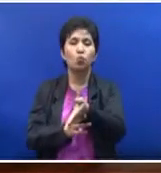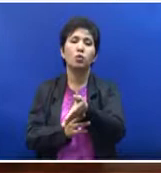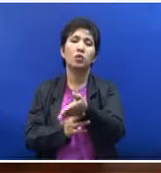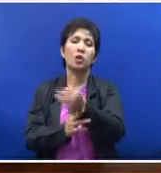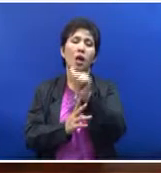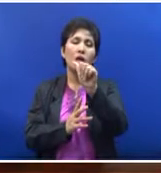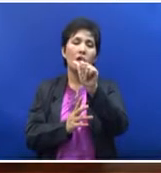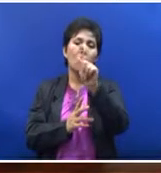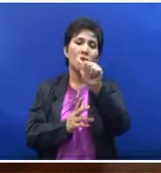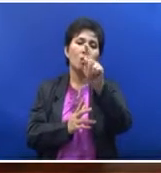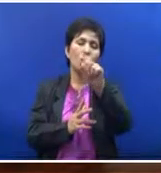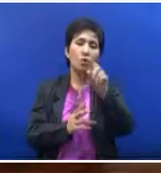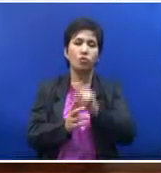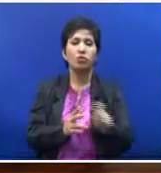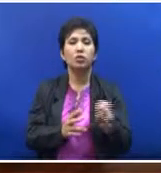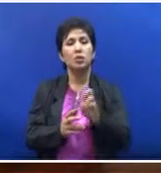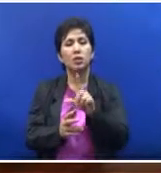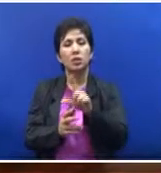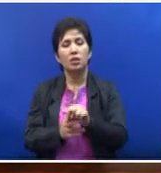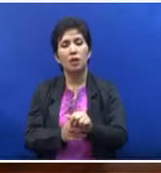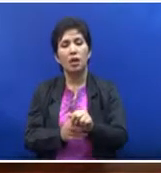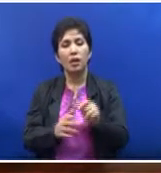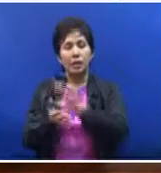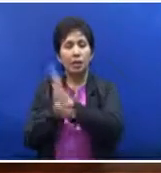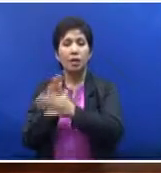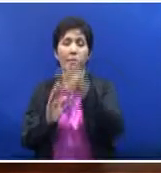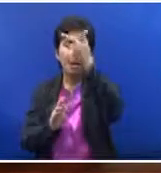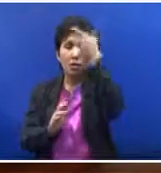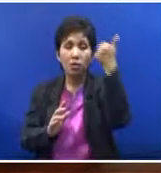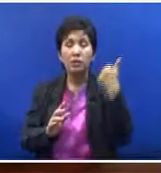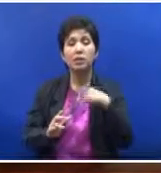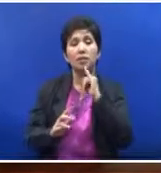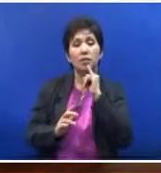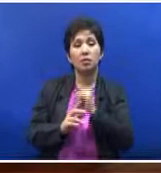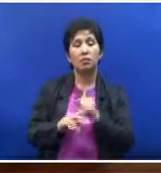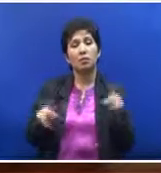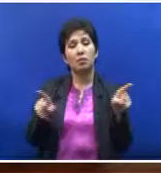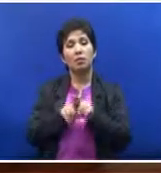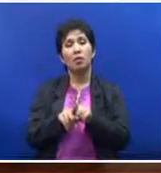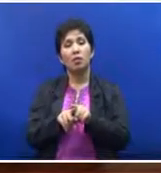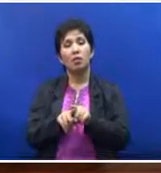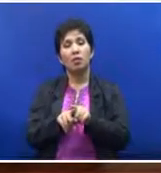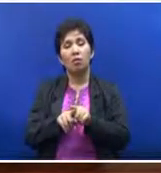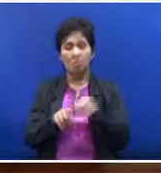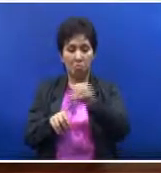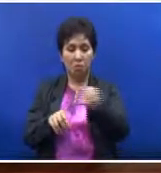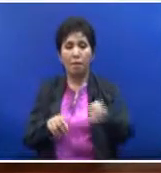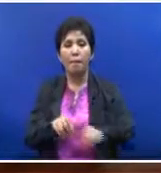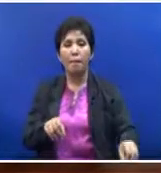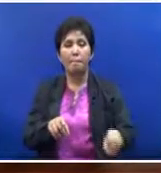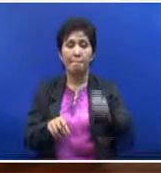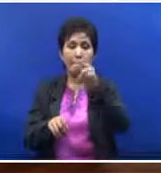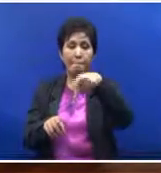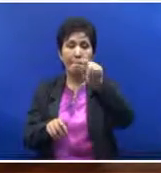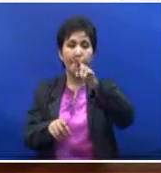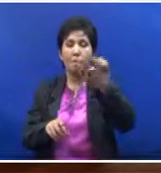method. Okay, so again, you have to be very smart, right? Because it is like putting the jigsaw puzzle from this family to